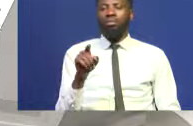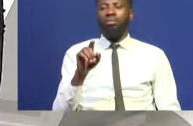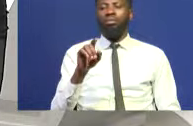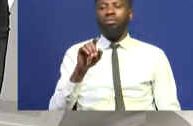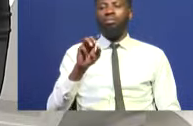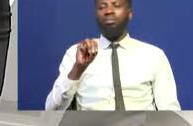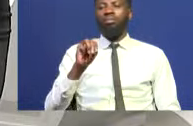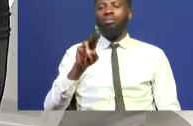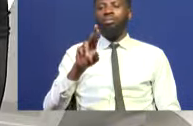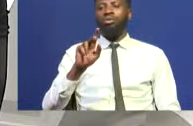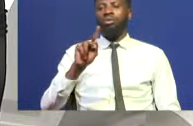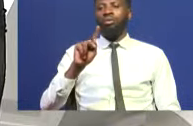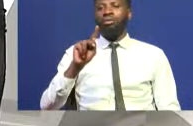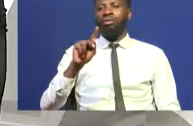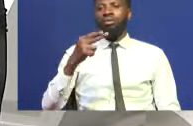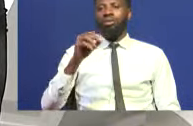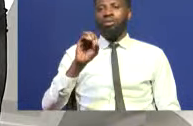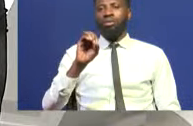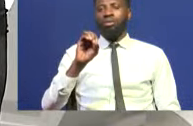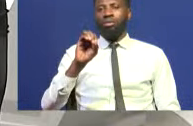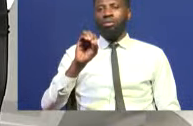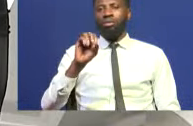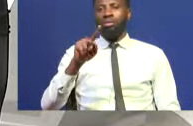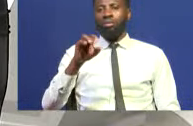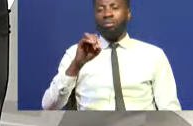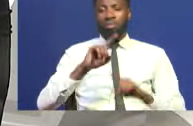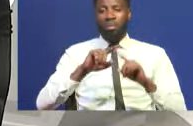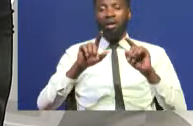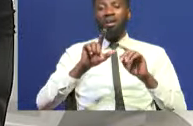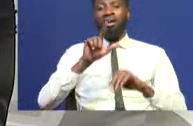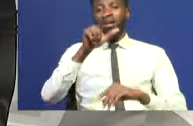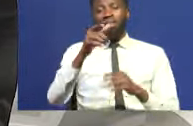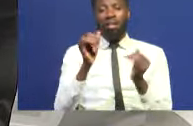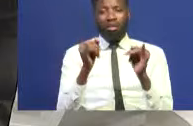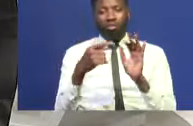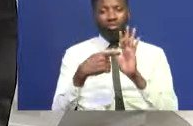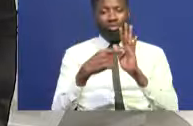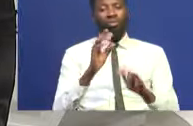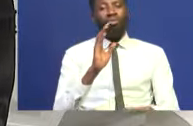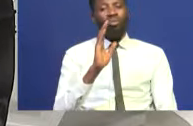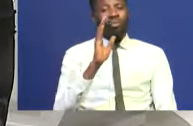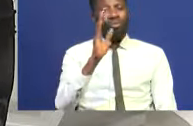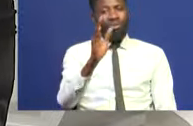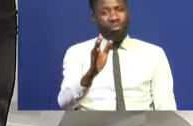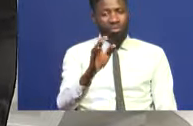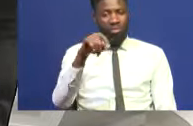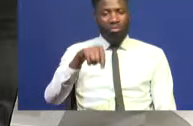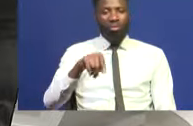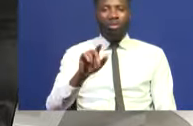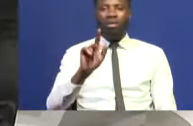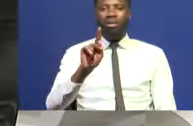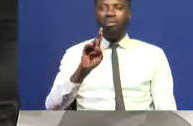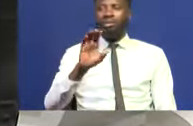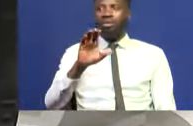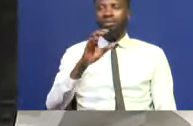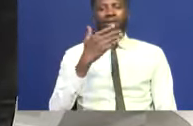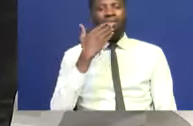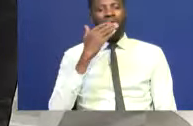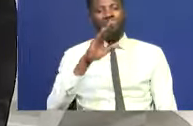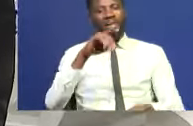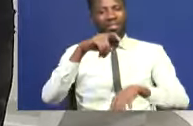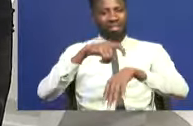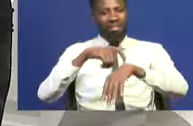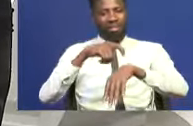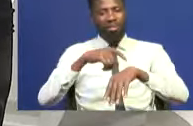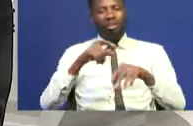Muhoho. But we'll consider that in our subsequent bulletins right here on KBC Channel 1. Thank you for your time. Thank you for